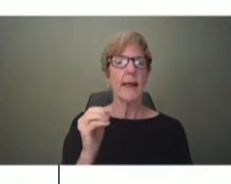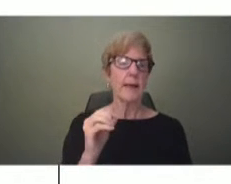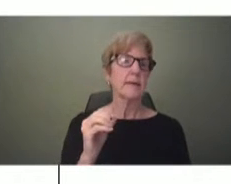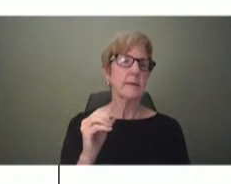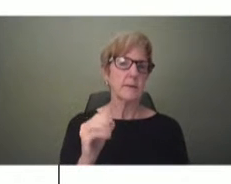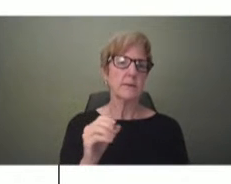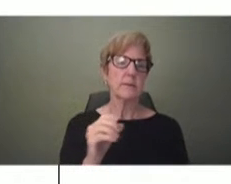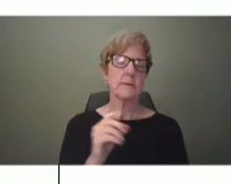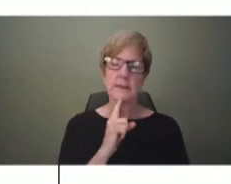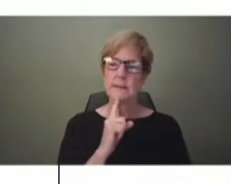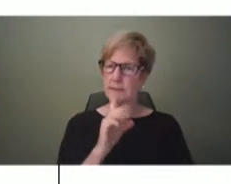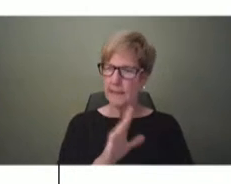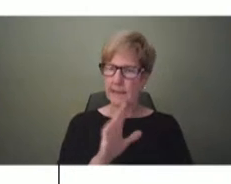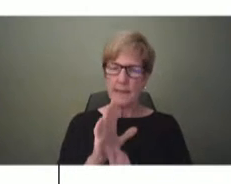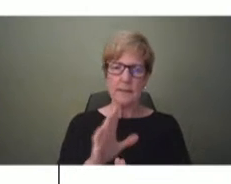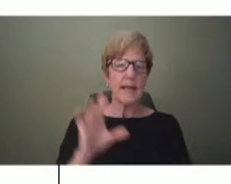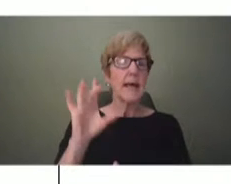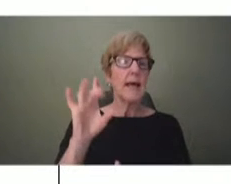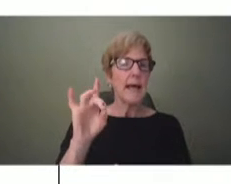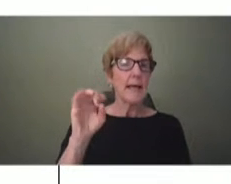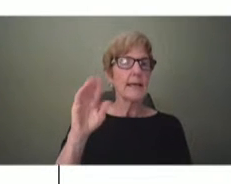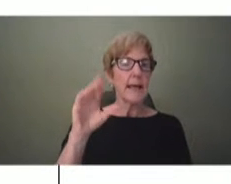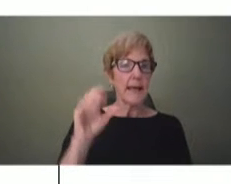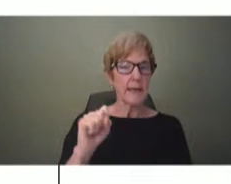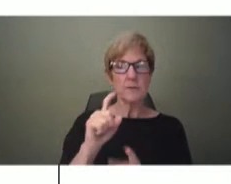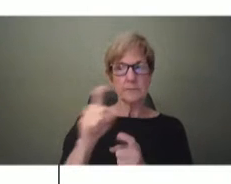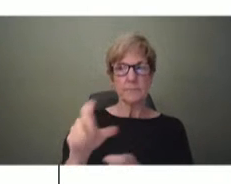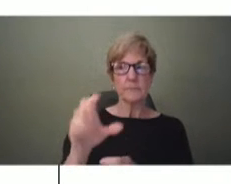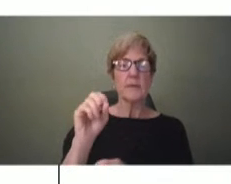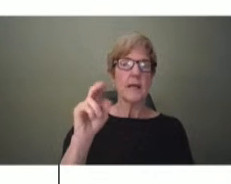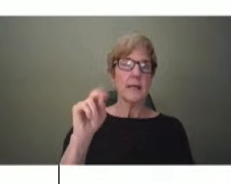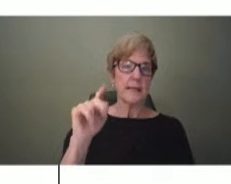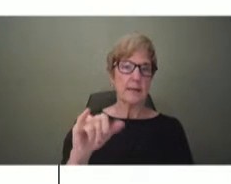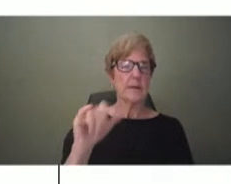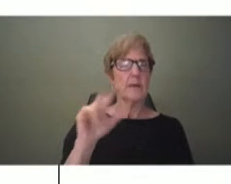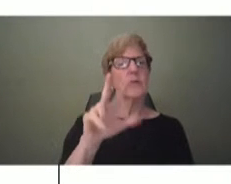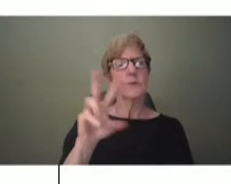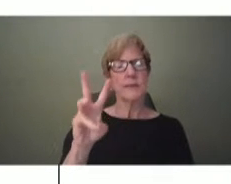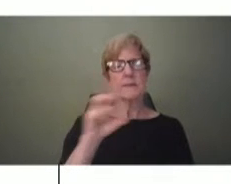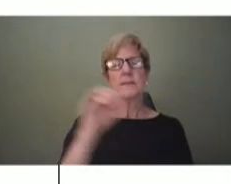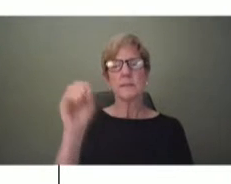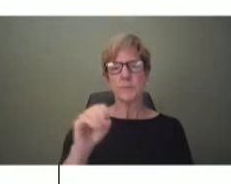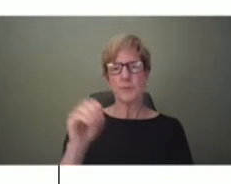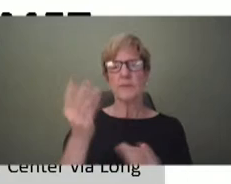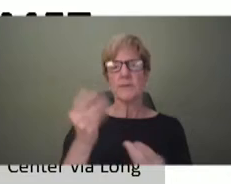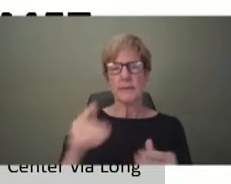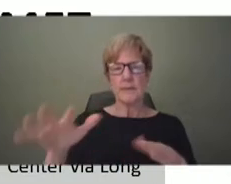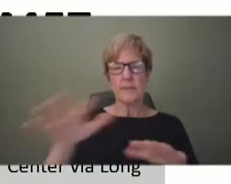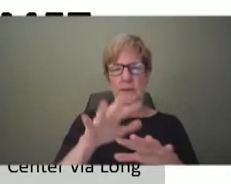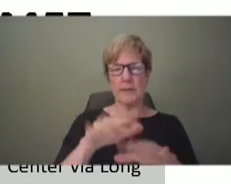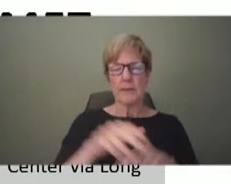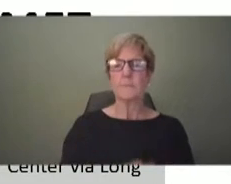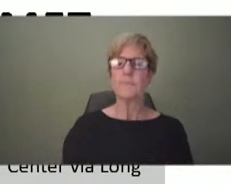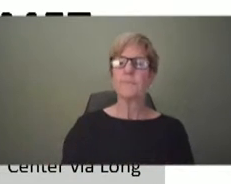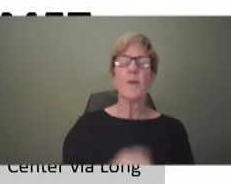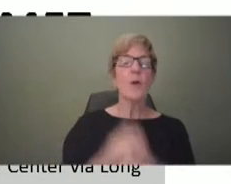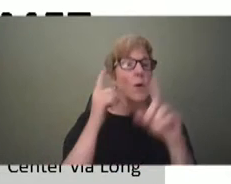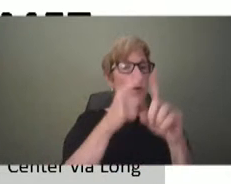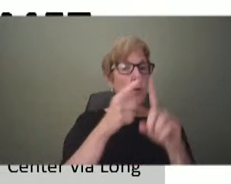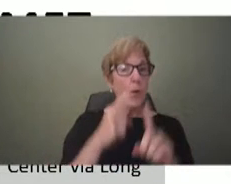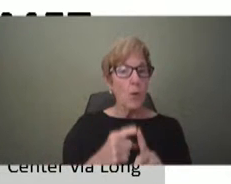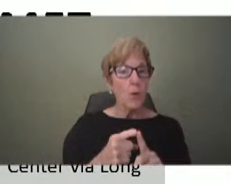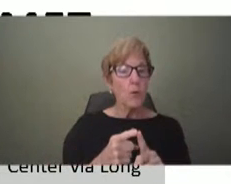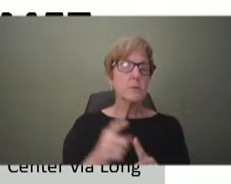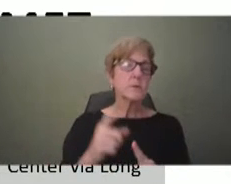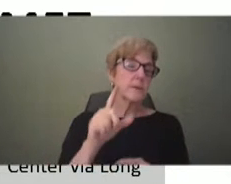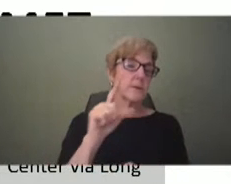dedication over 8 acres to the county which is about 36% of the site uh there's a number number of goals of the 20 240